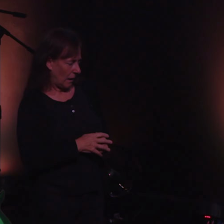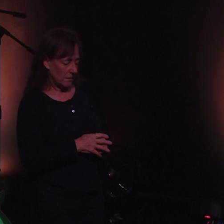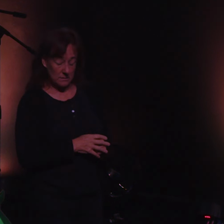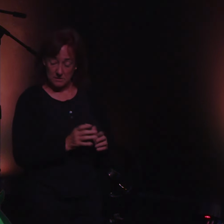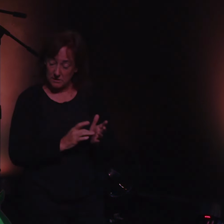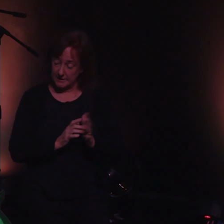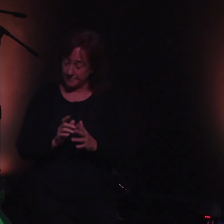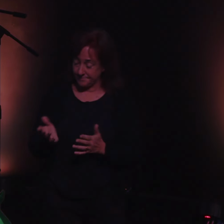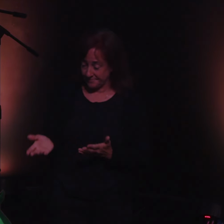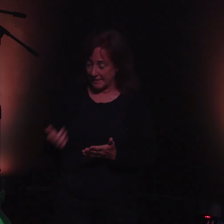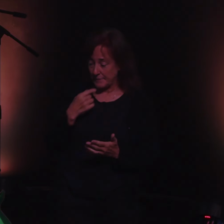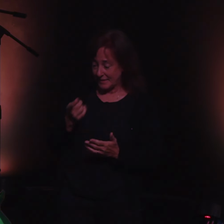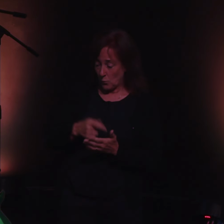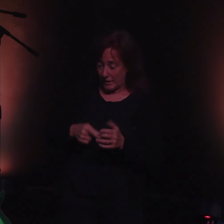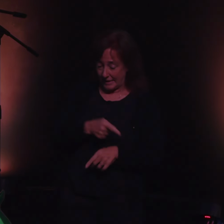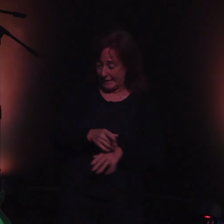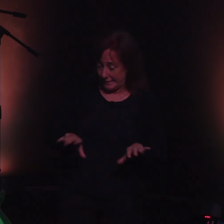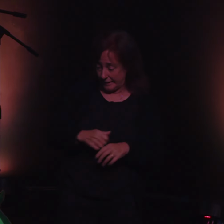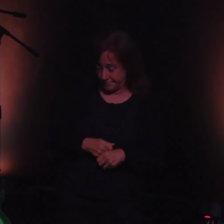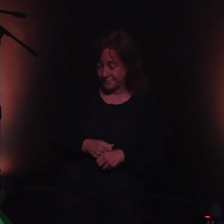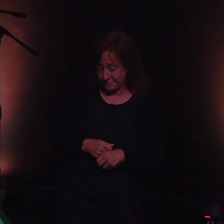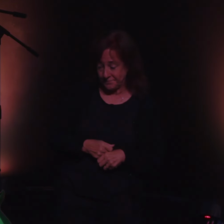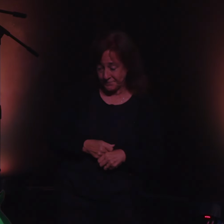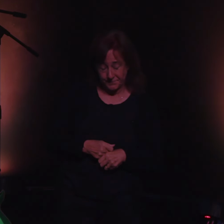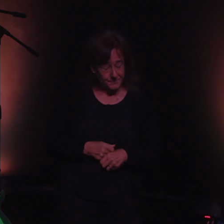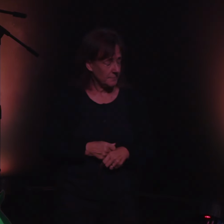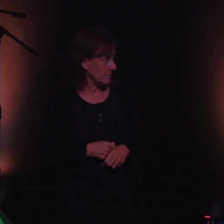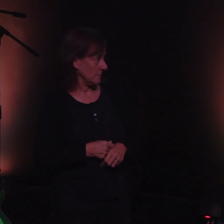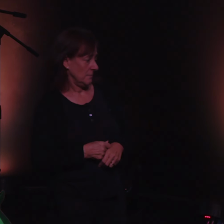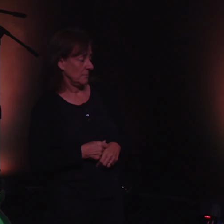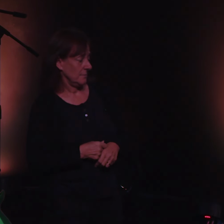And Jesus is like, well, let me tell you what the Samaritan did. You're going to hate this even more.